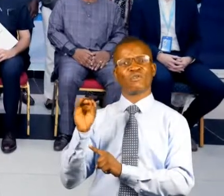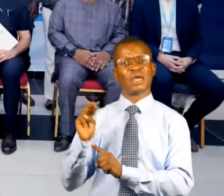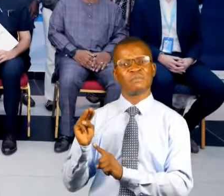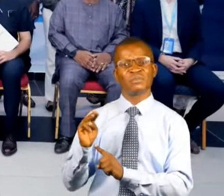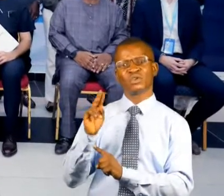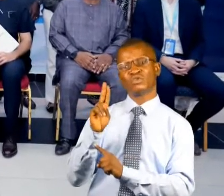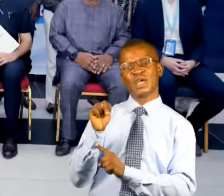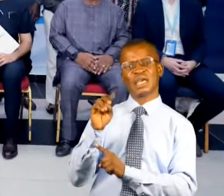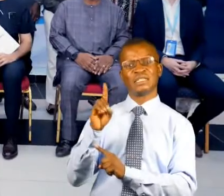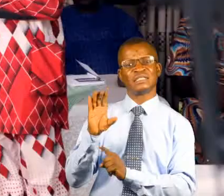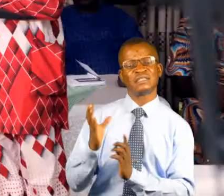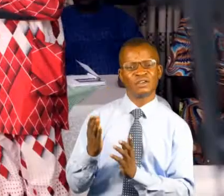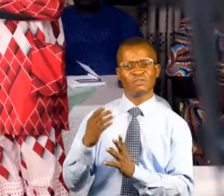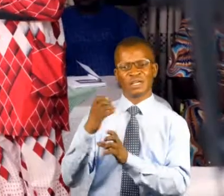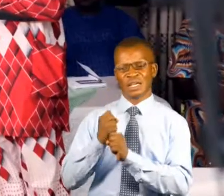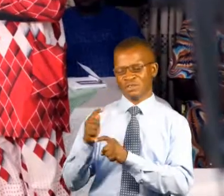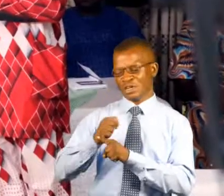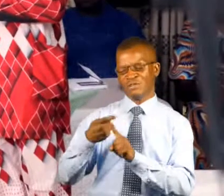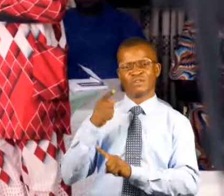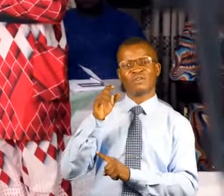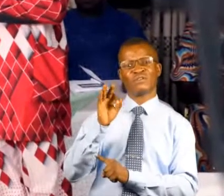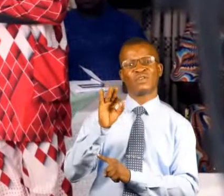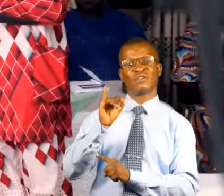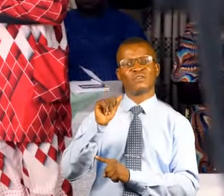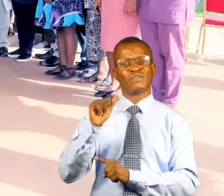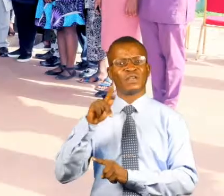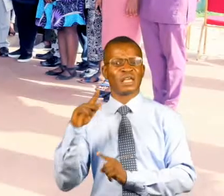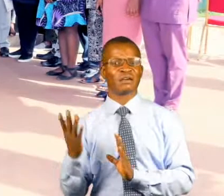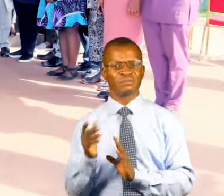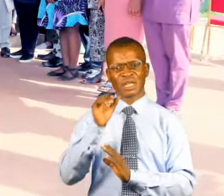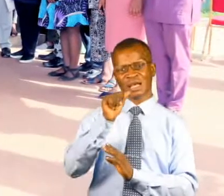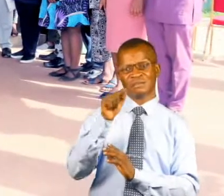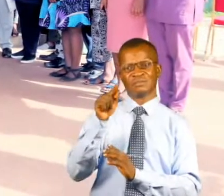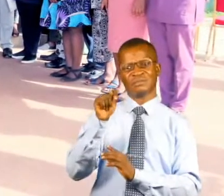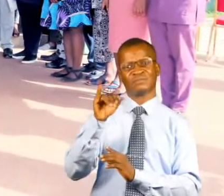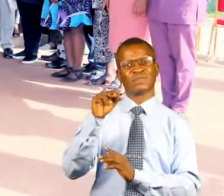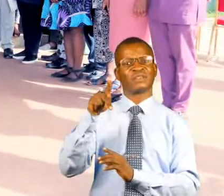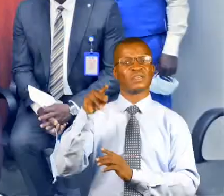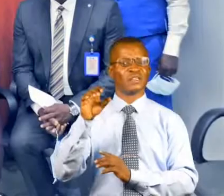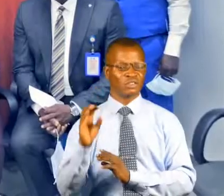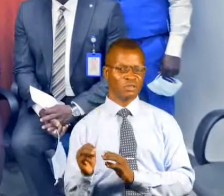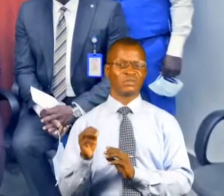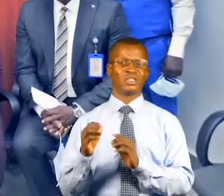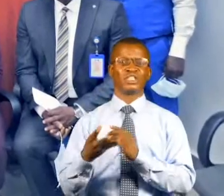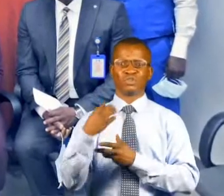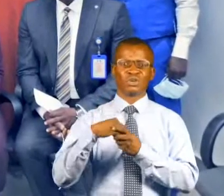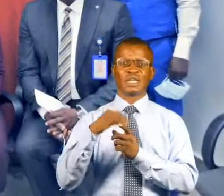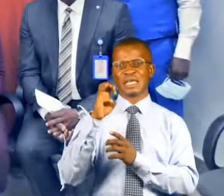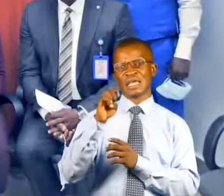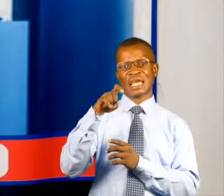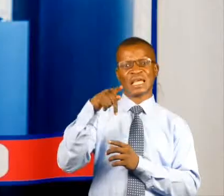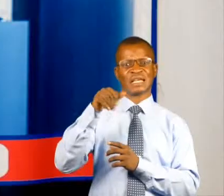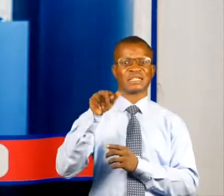we get training from UNODC, we get training from FIAP, you know, ATIPSOM, then we get training from Expert in